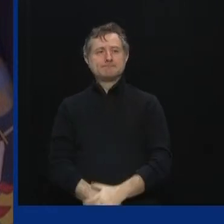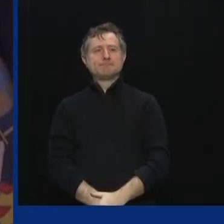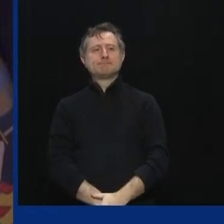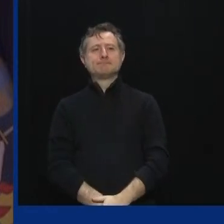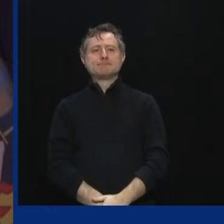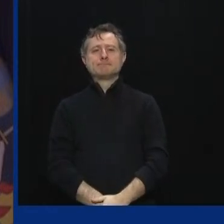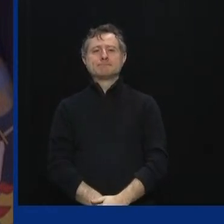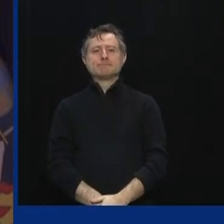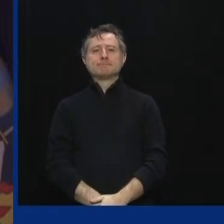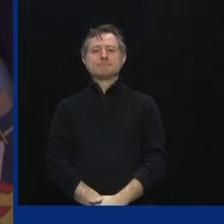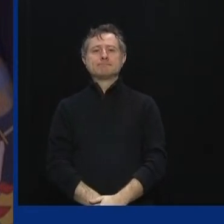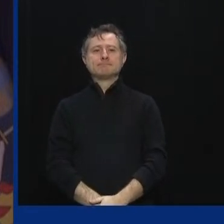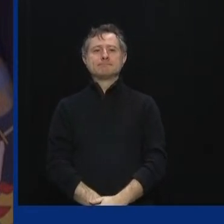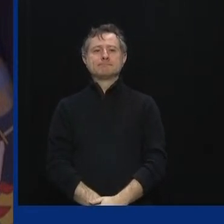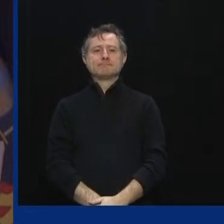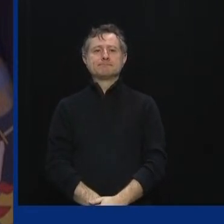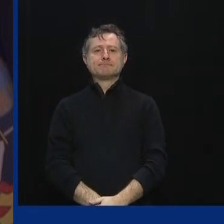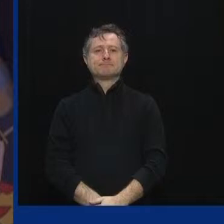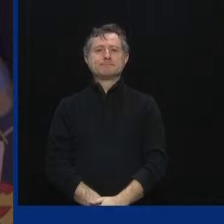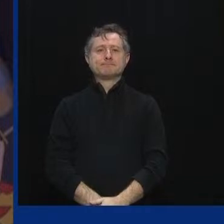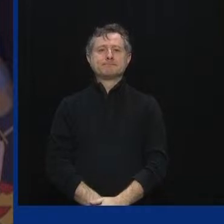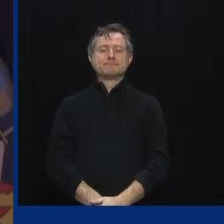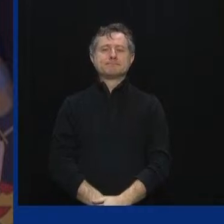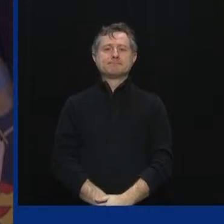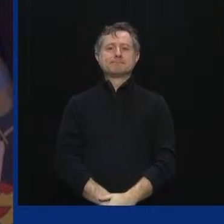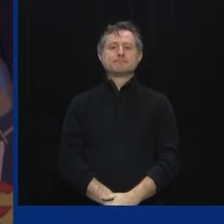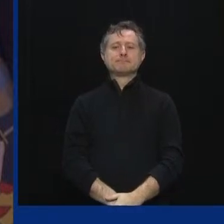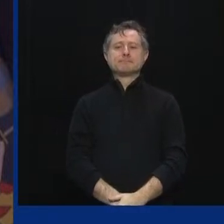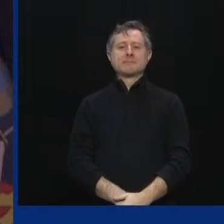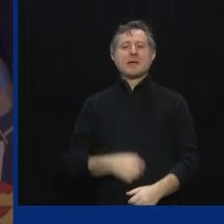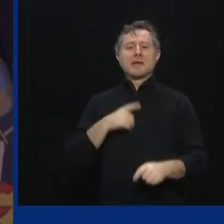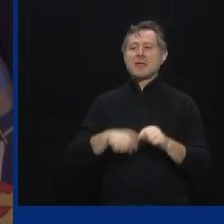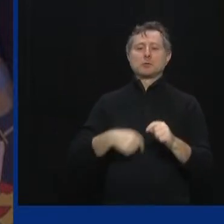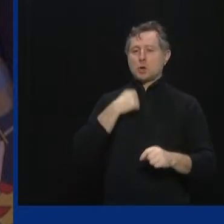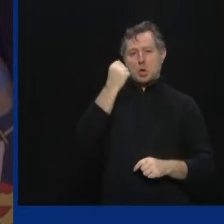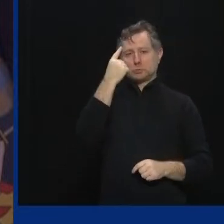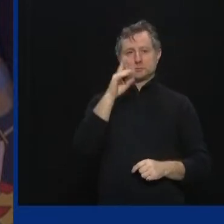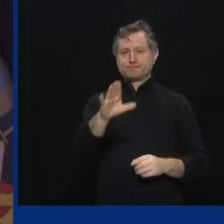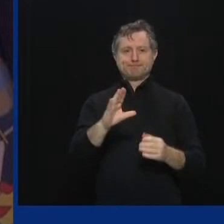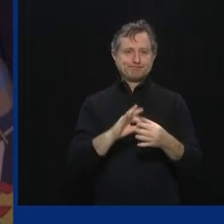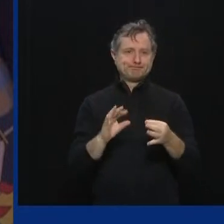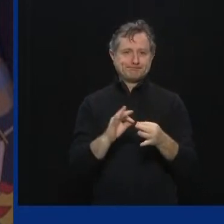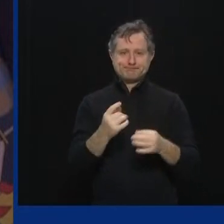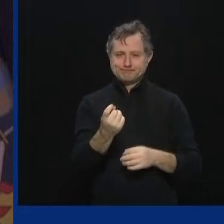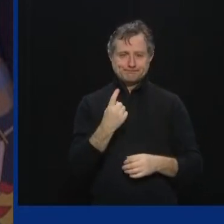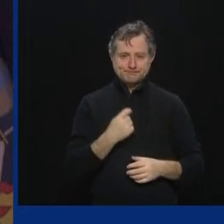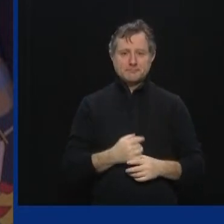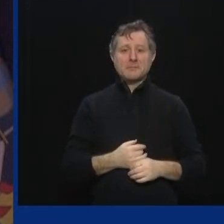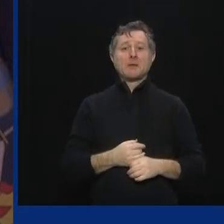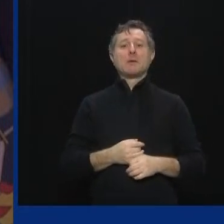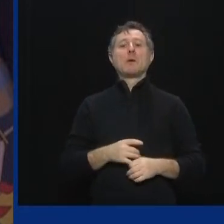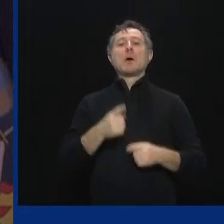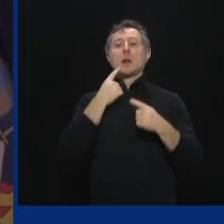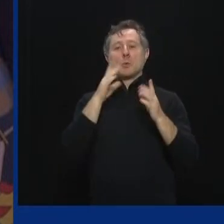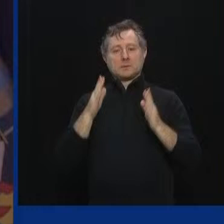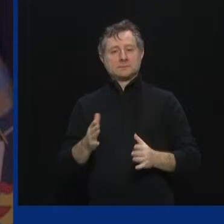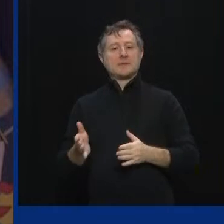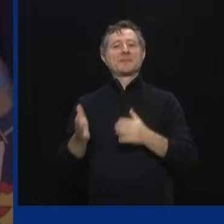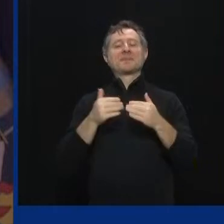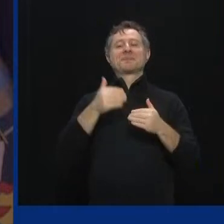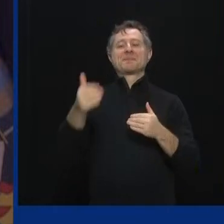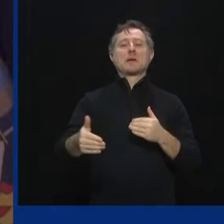While we work on Are her- you up to? I can't understand what she's saying, yeah. Let's move over to your next question, John